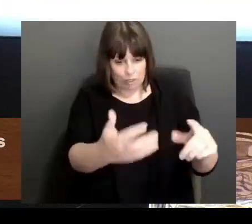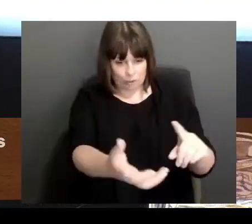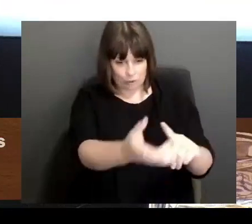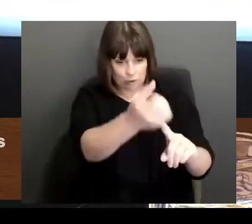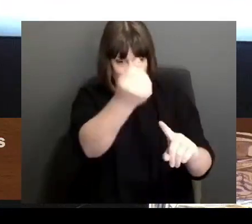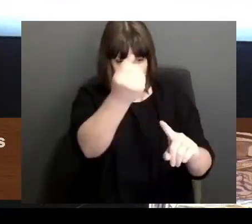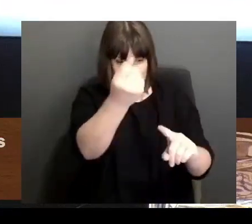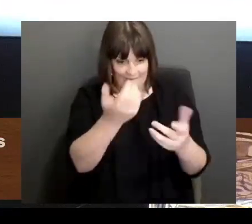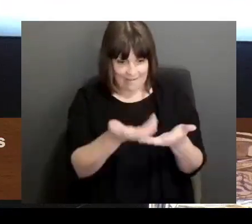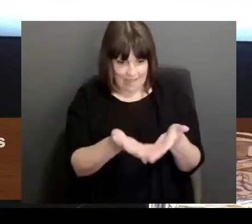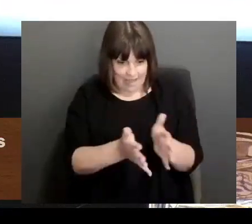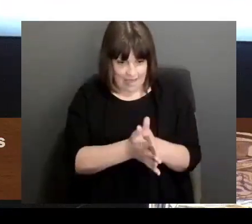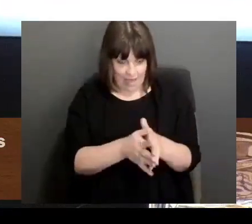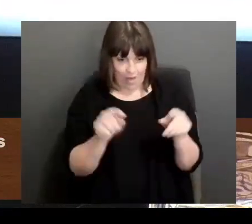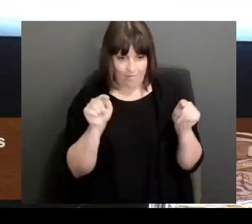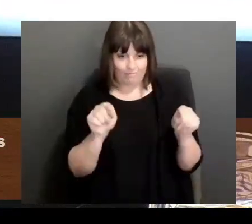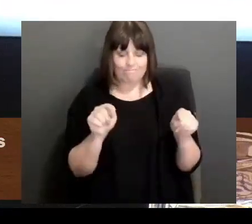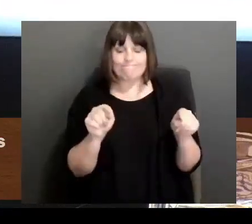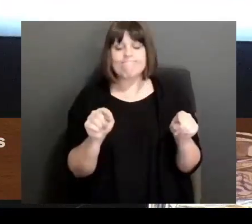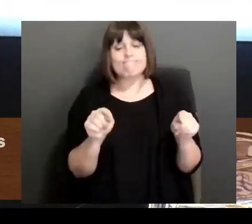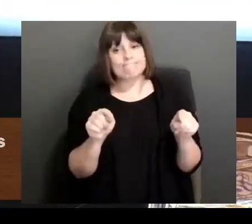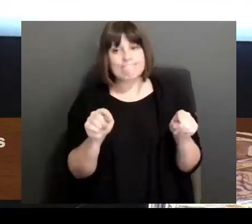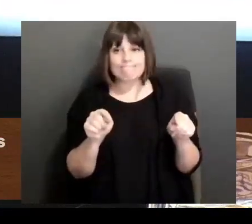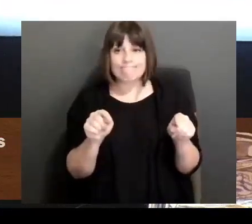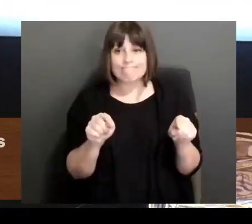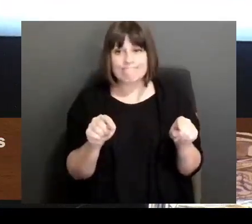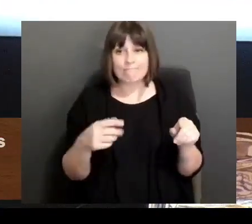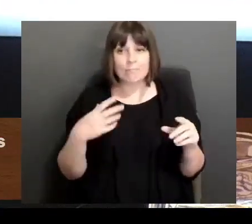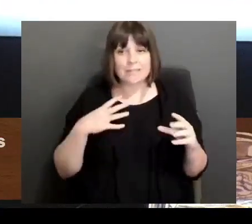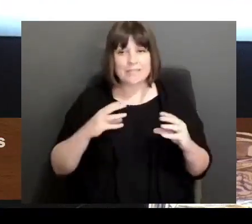that is must be worked on.